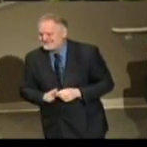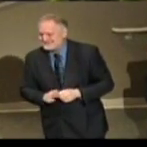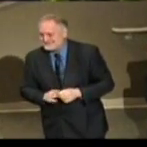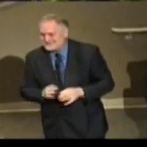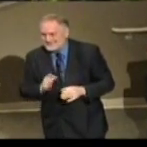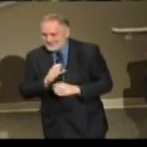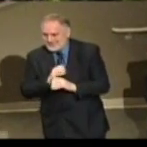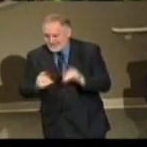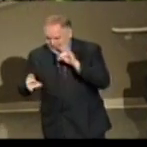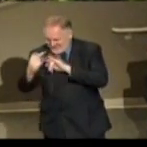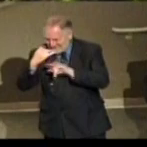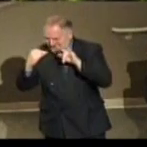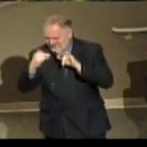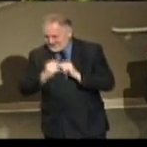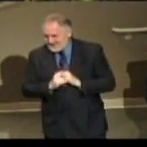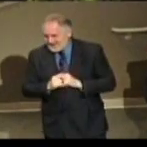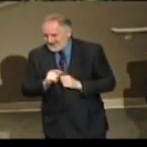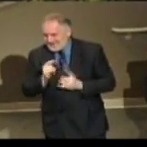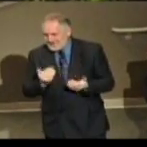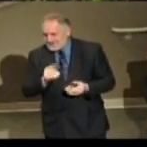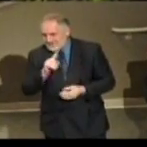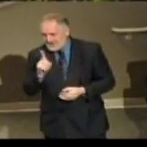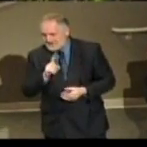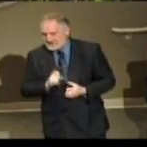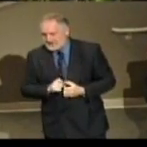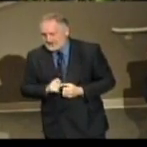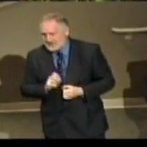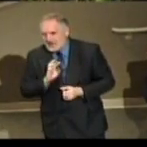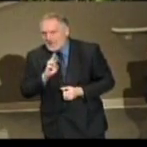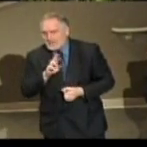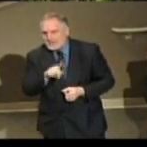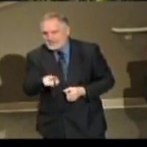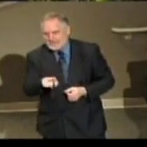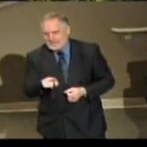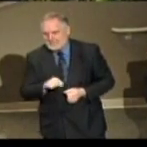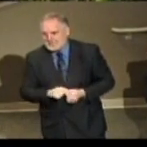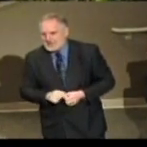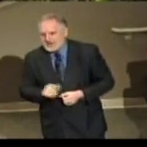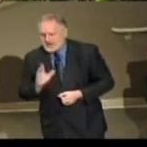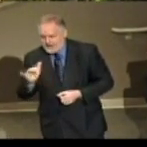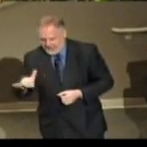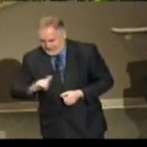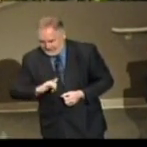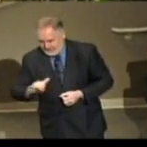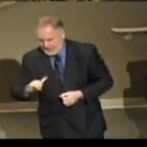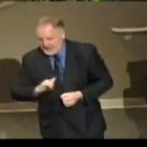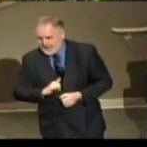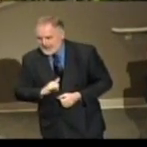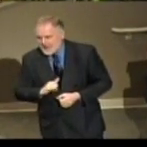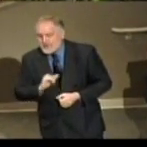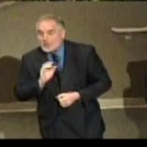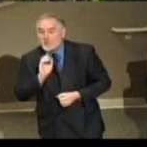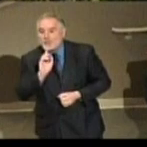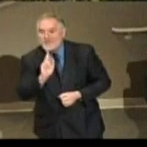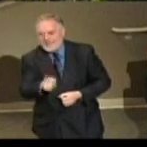And the question this morning that I want to ask you is, are you, am I,